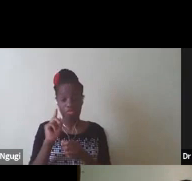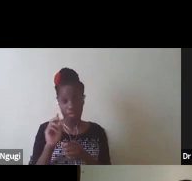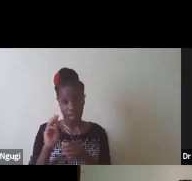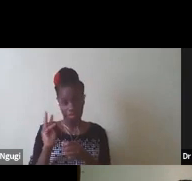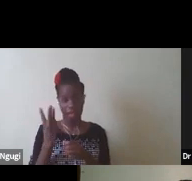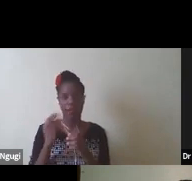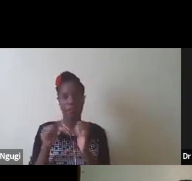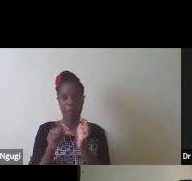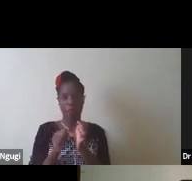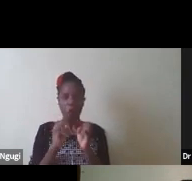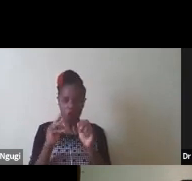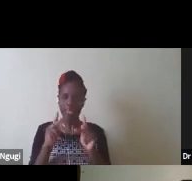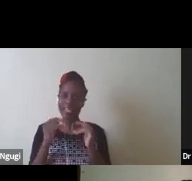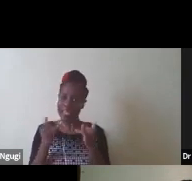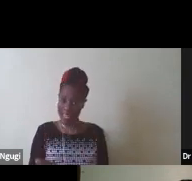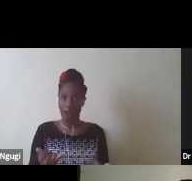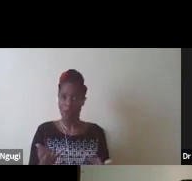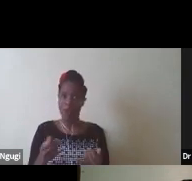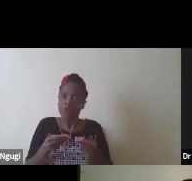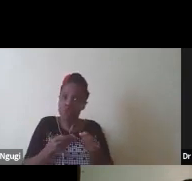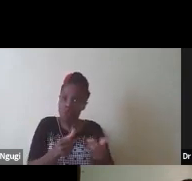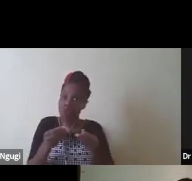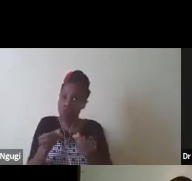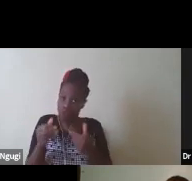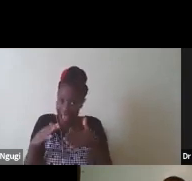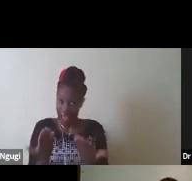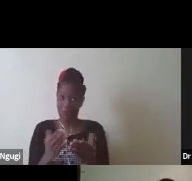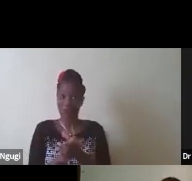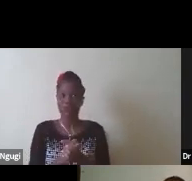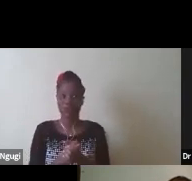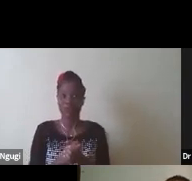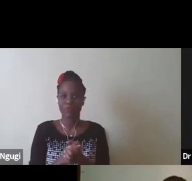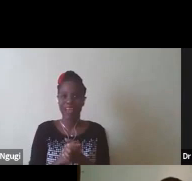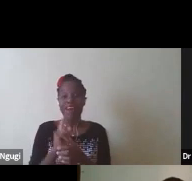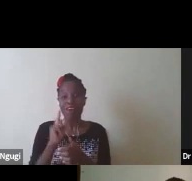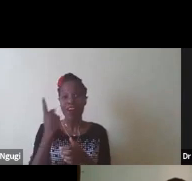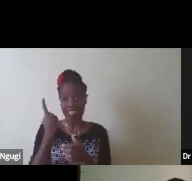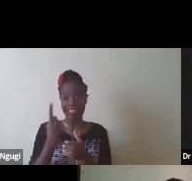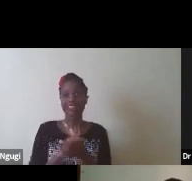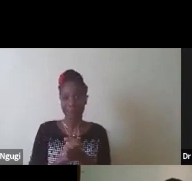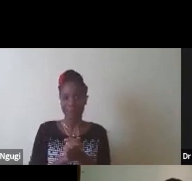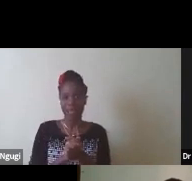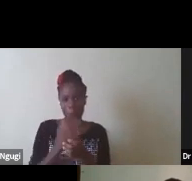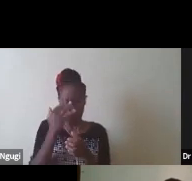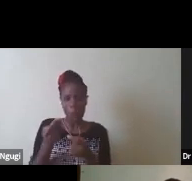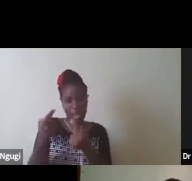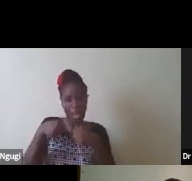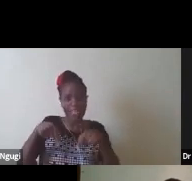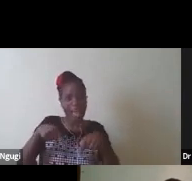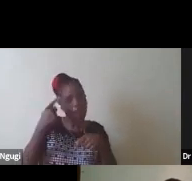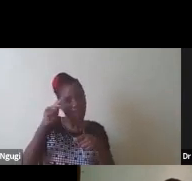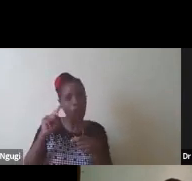So what strategies could be put in place? I think one, and this is the one where why we are here, one, and I